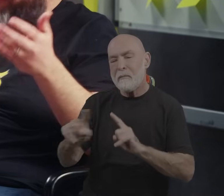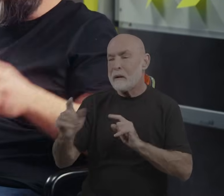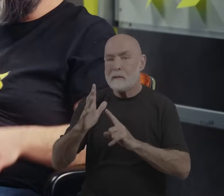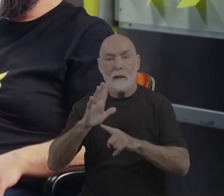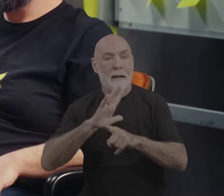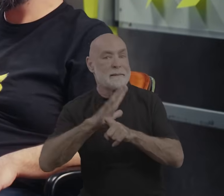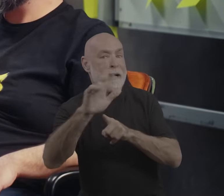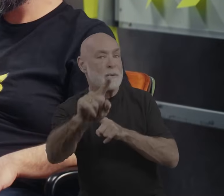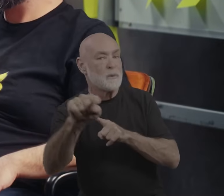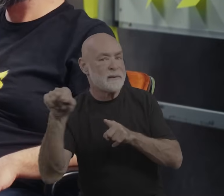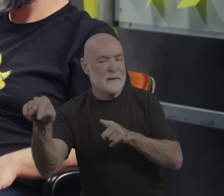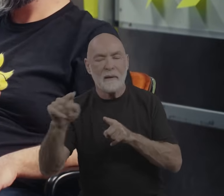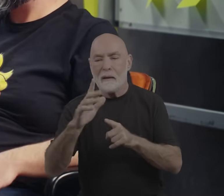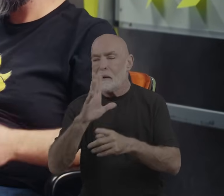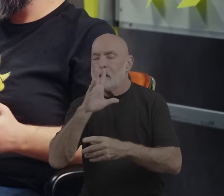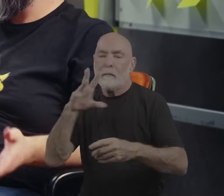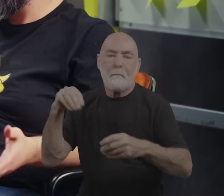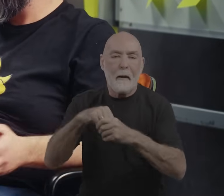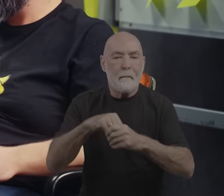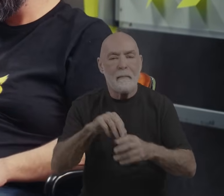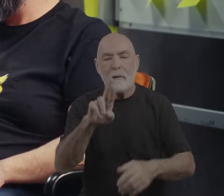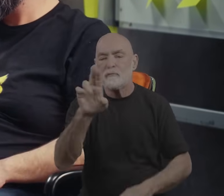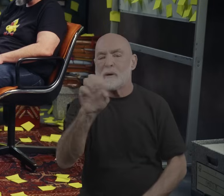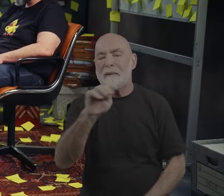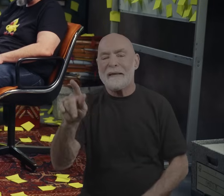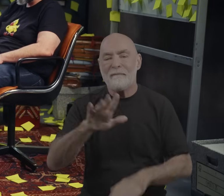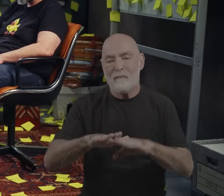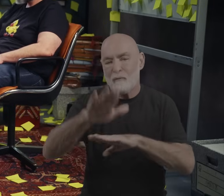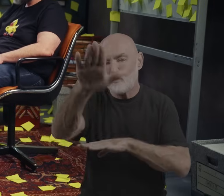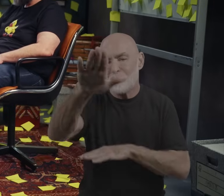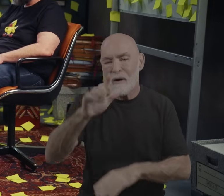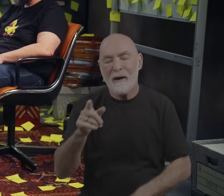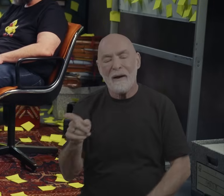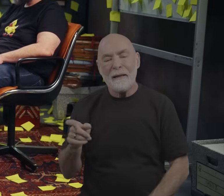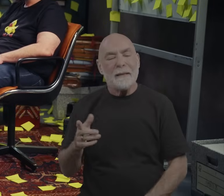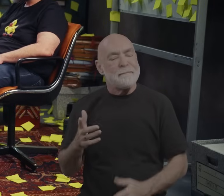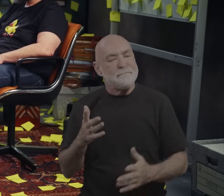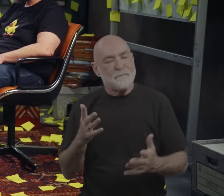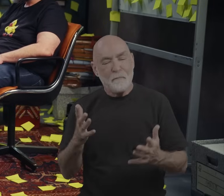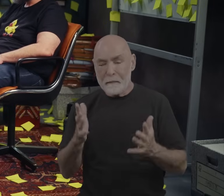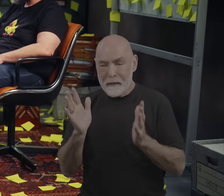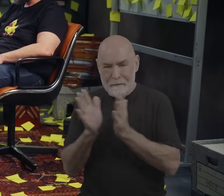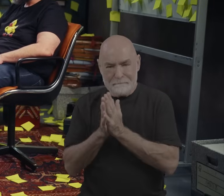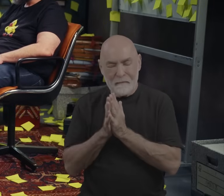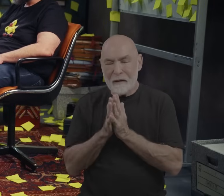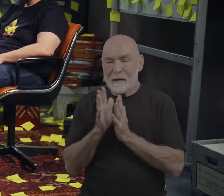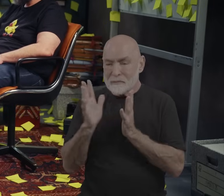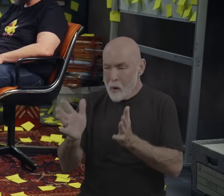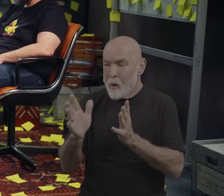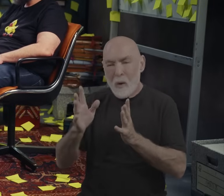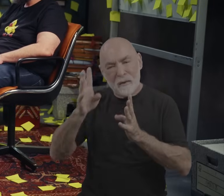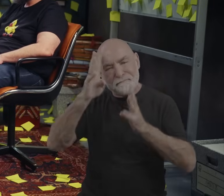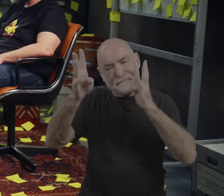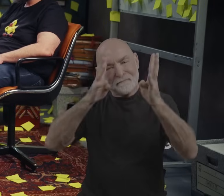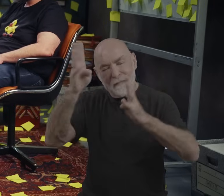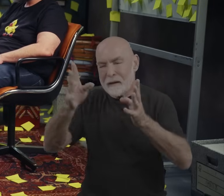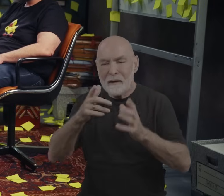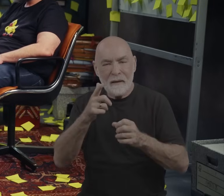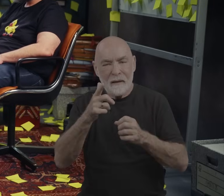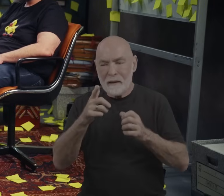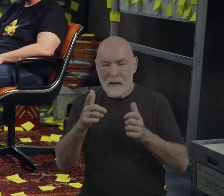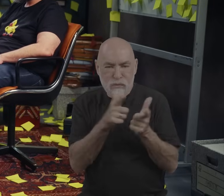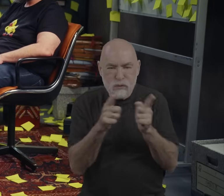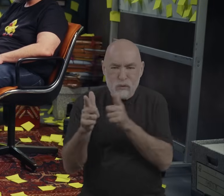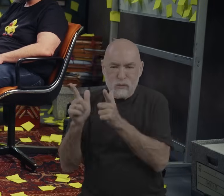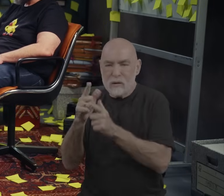little over a week from now, it will be part of what Remedy is in the future. So, Mike, as an online cooperative shooter, what does this game look